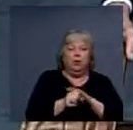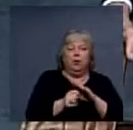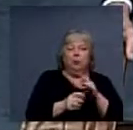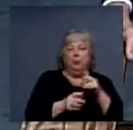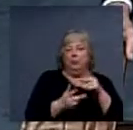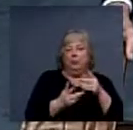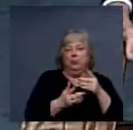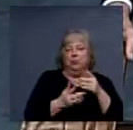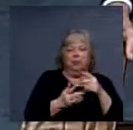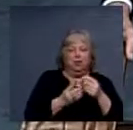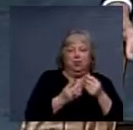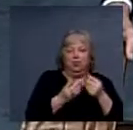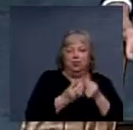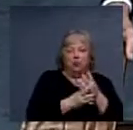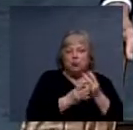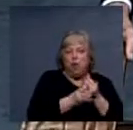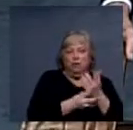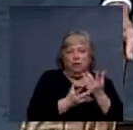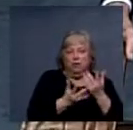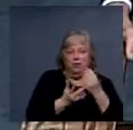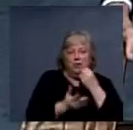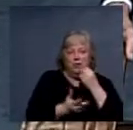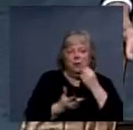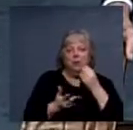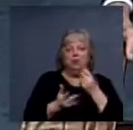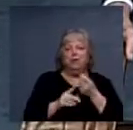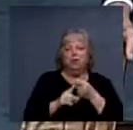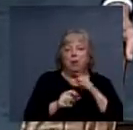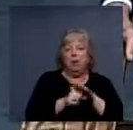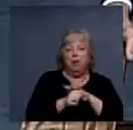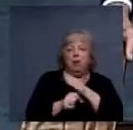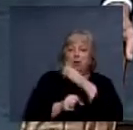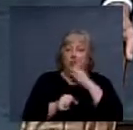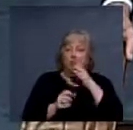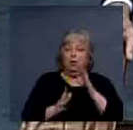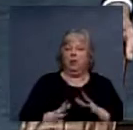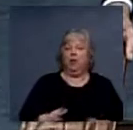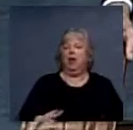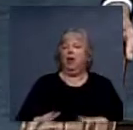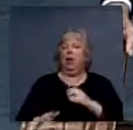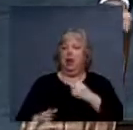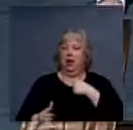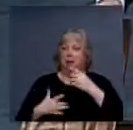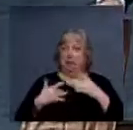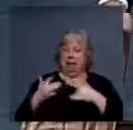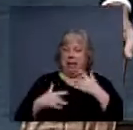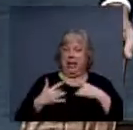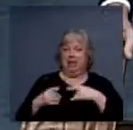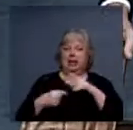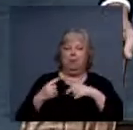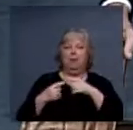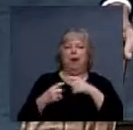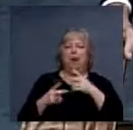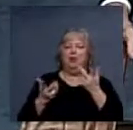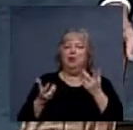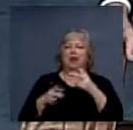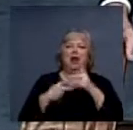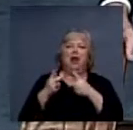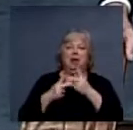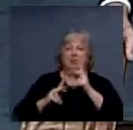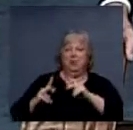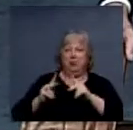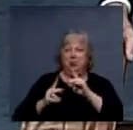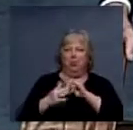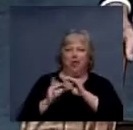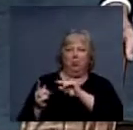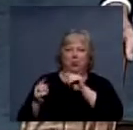produce and ingredients from local farmers. And what I am very excited about is the type of clientele that will be there